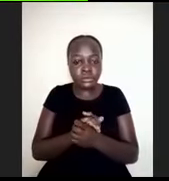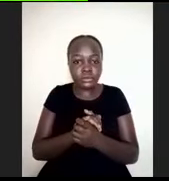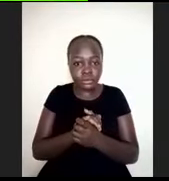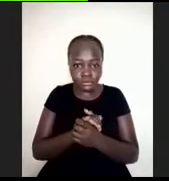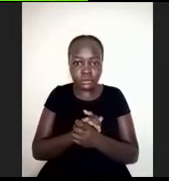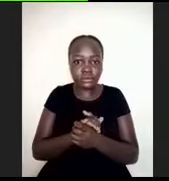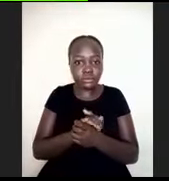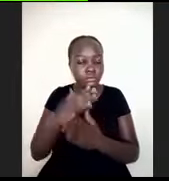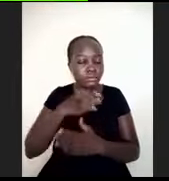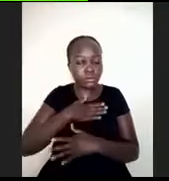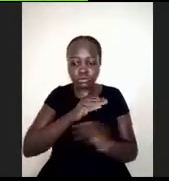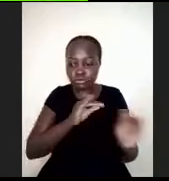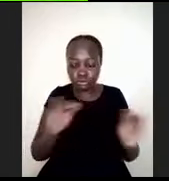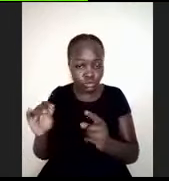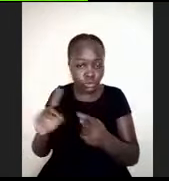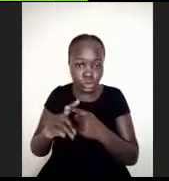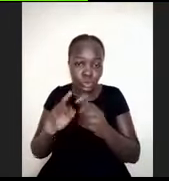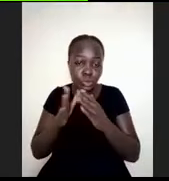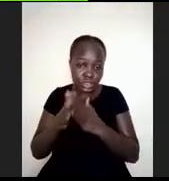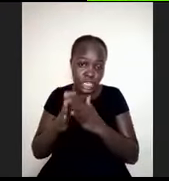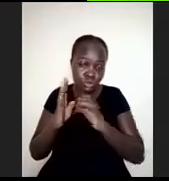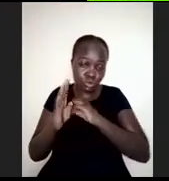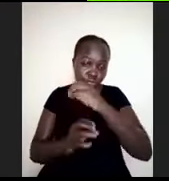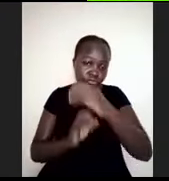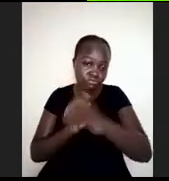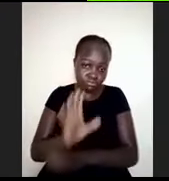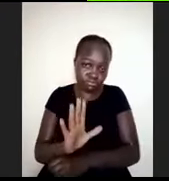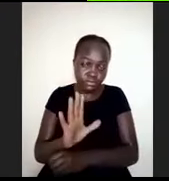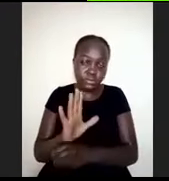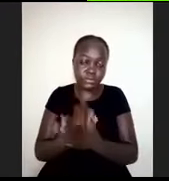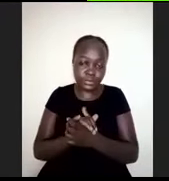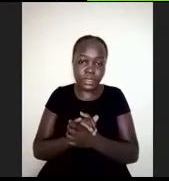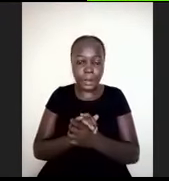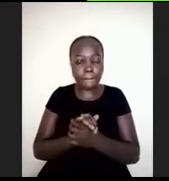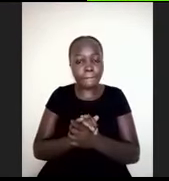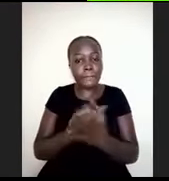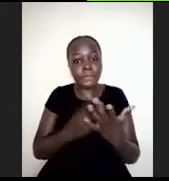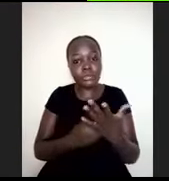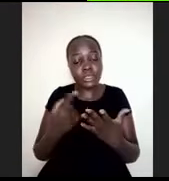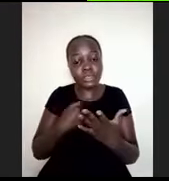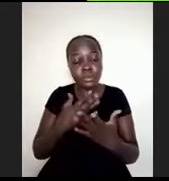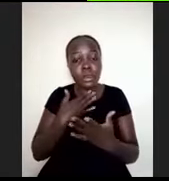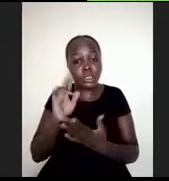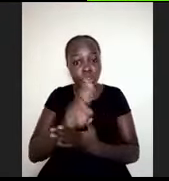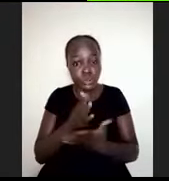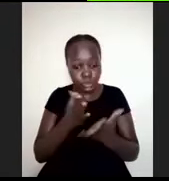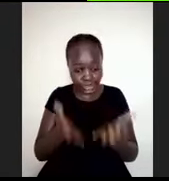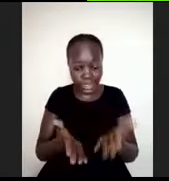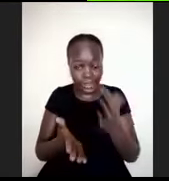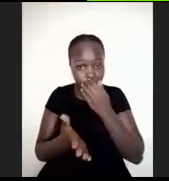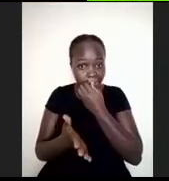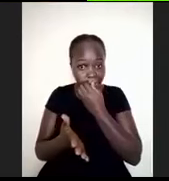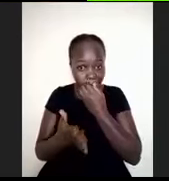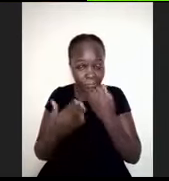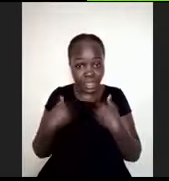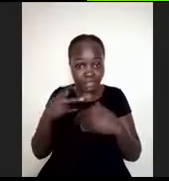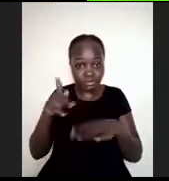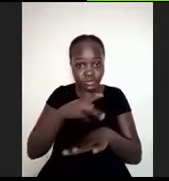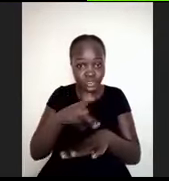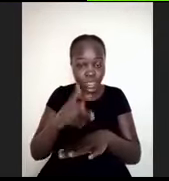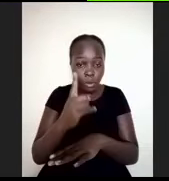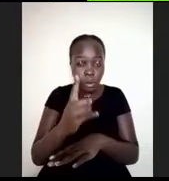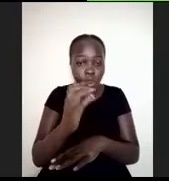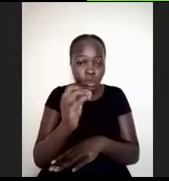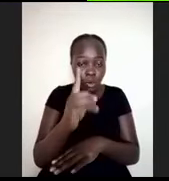to pornography. So the verse I want to use here is Psalm 101:3.